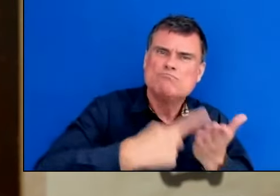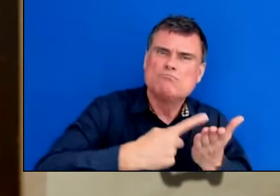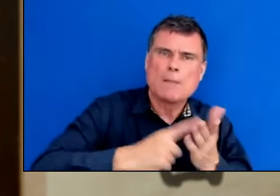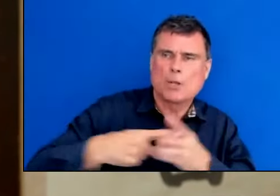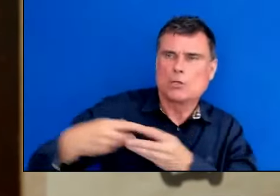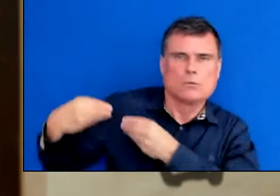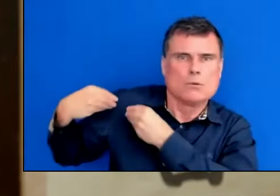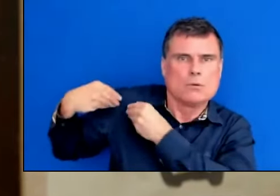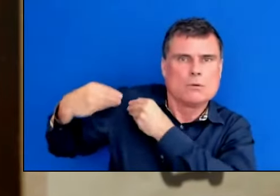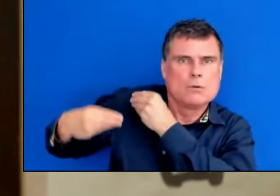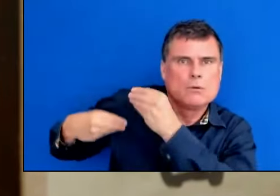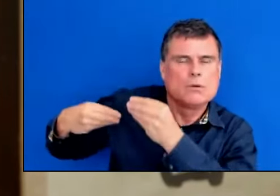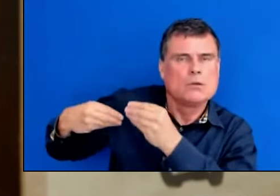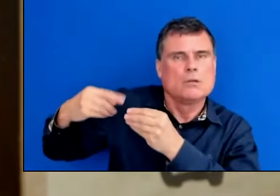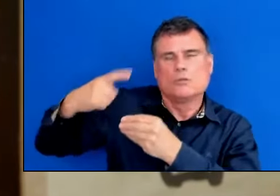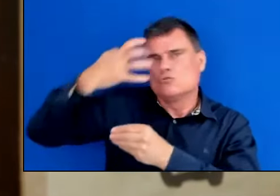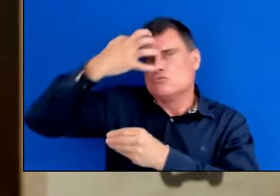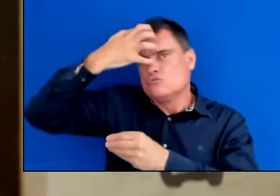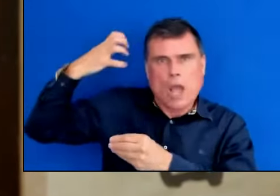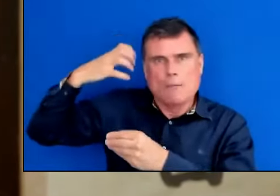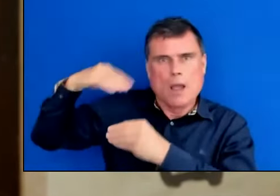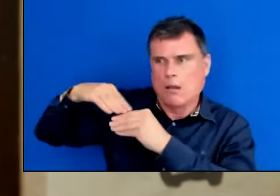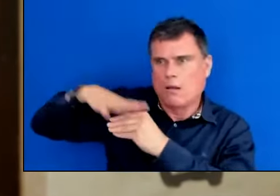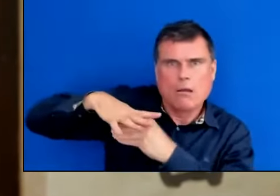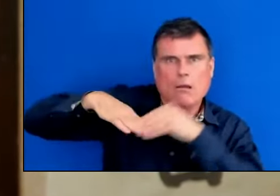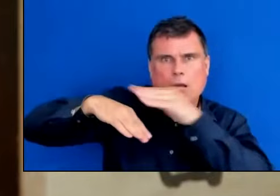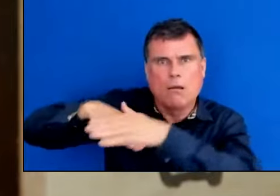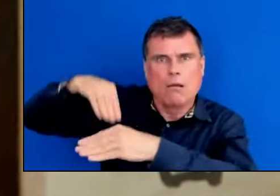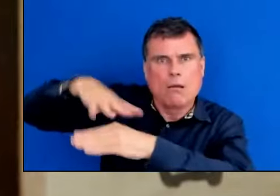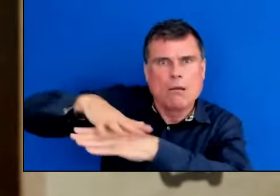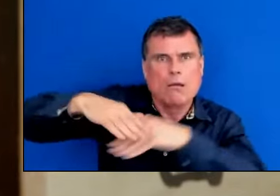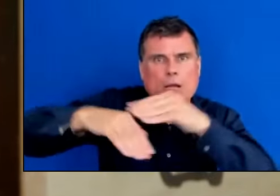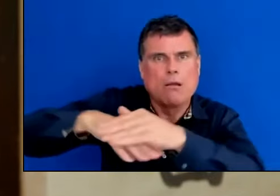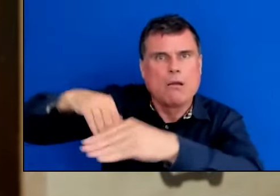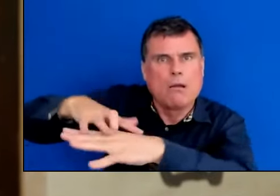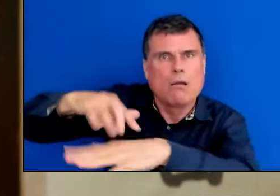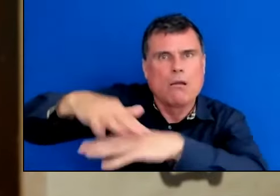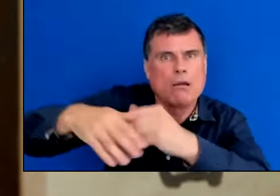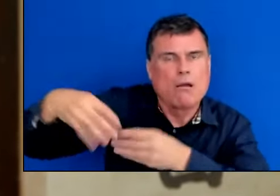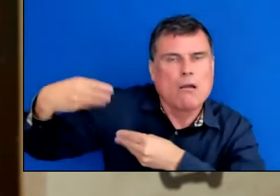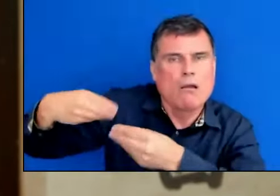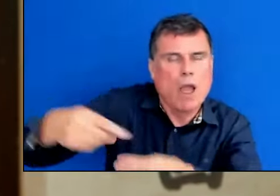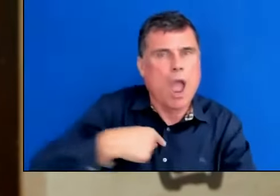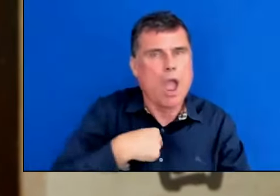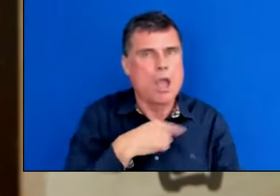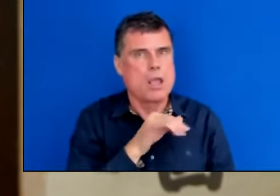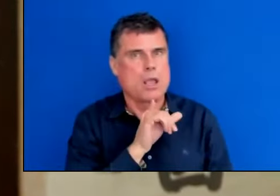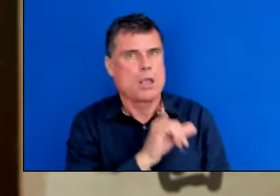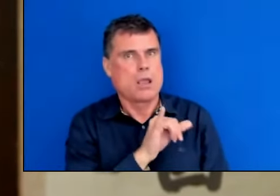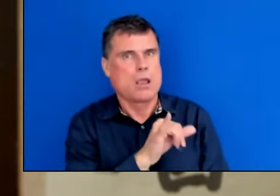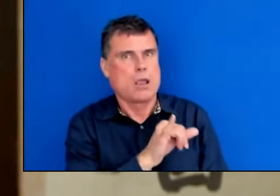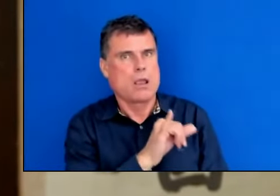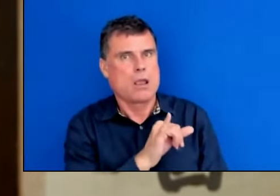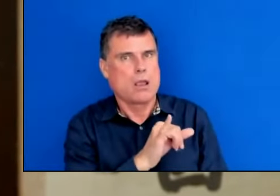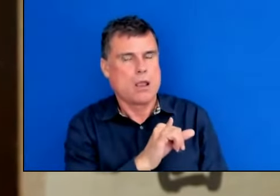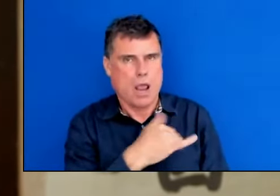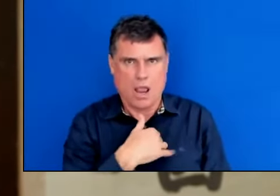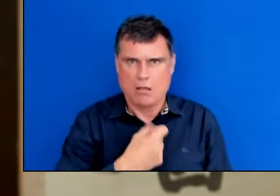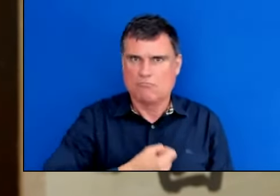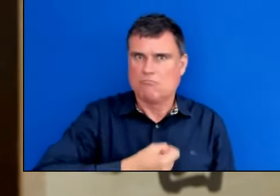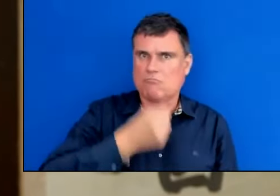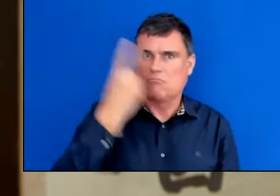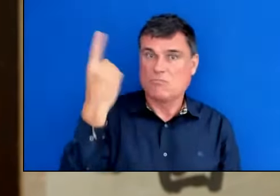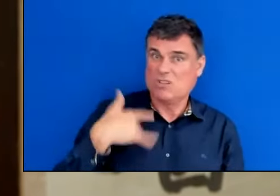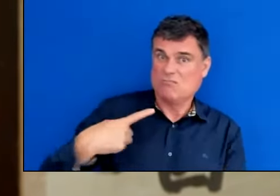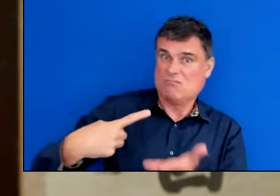with survivors who talked about generational trauma, who told me their stories, and that then became real. So the